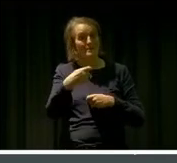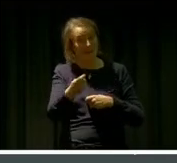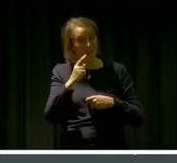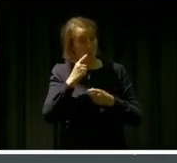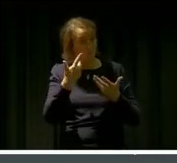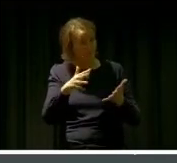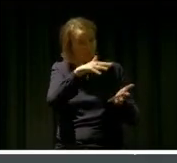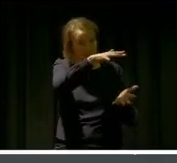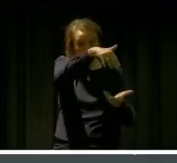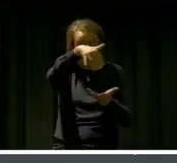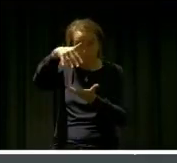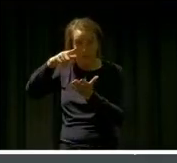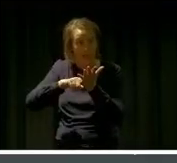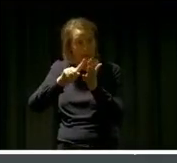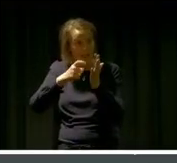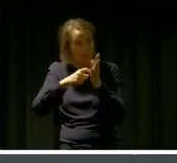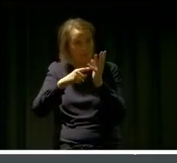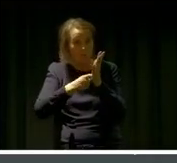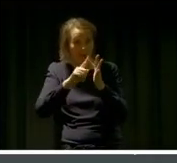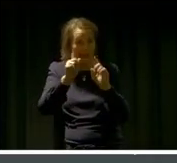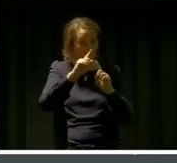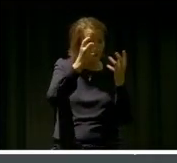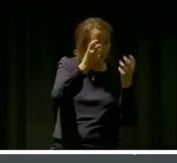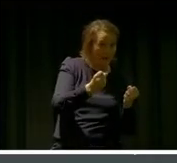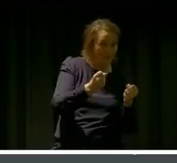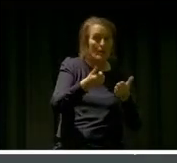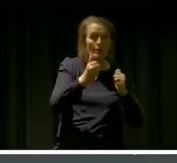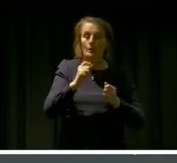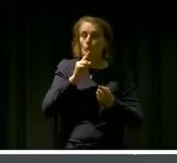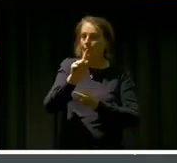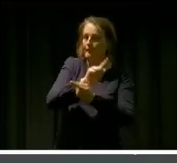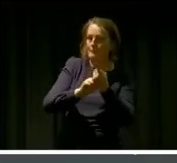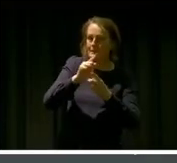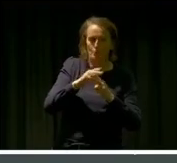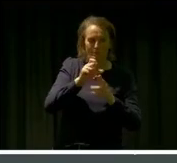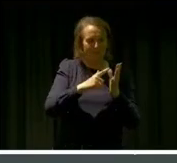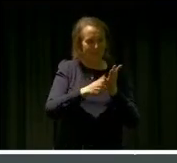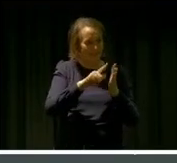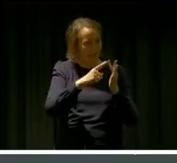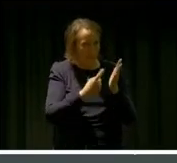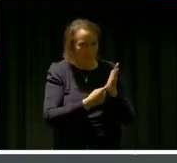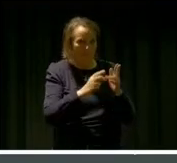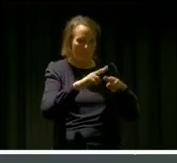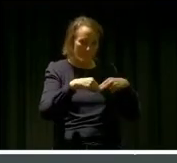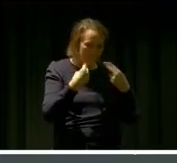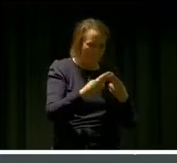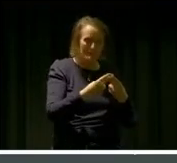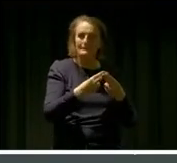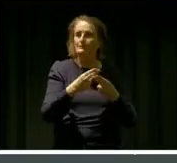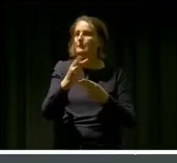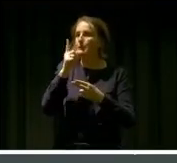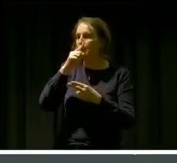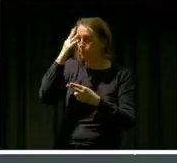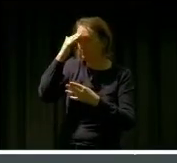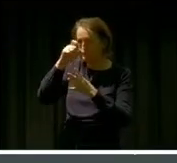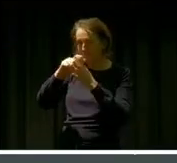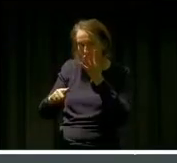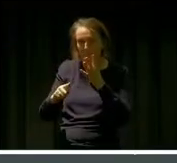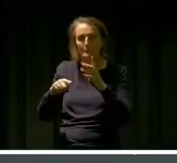experience, such as carers, families and self-advocates, and finally meet with digital designers to bring our project to